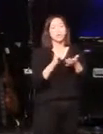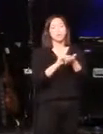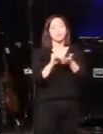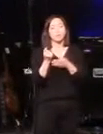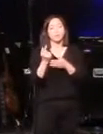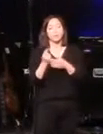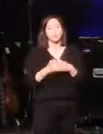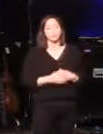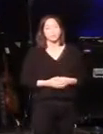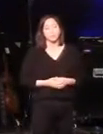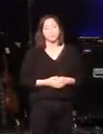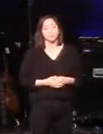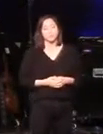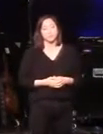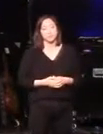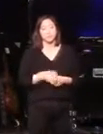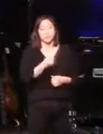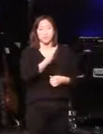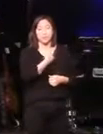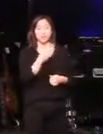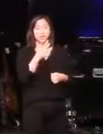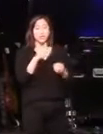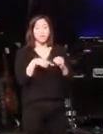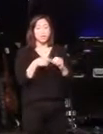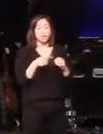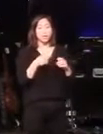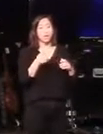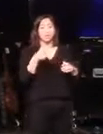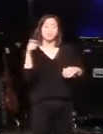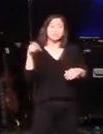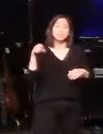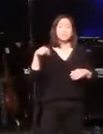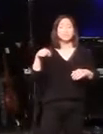I am speaking of being in need,